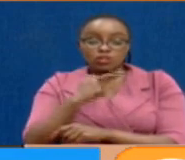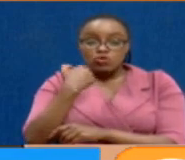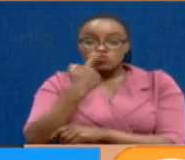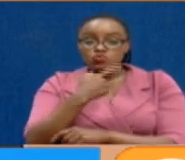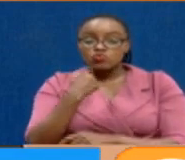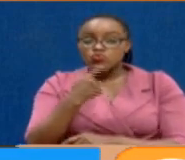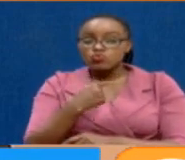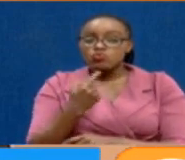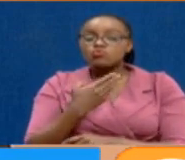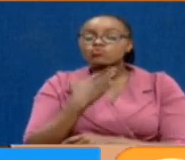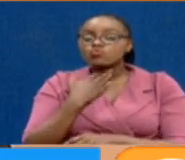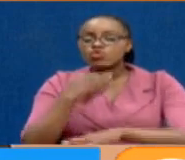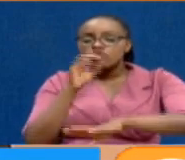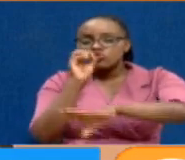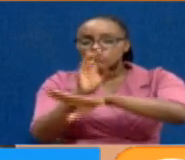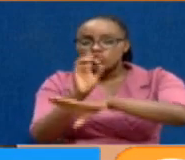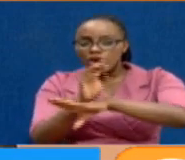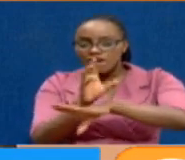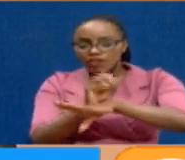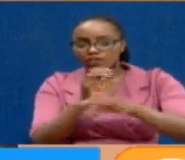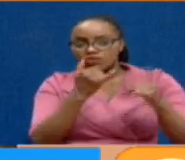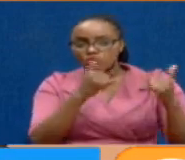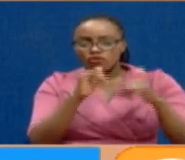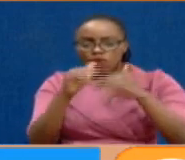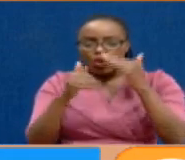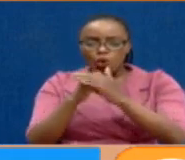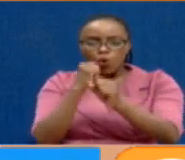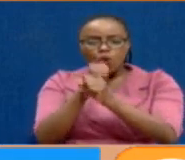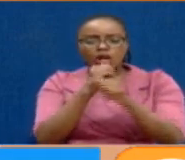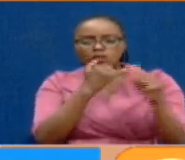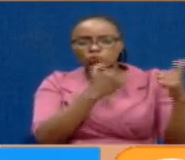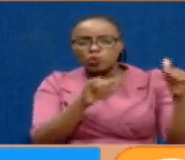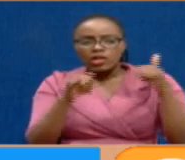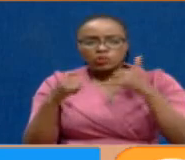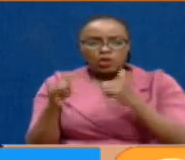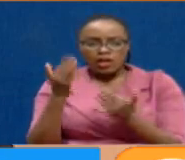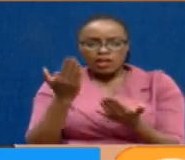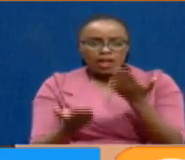also advise all health workers to really triage and